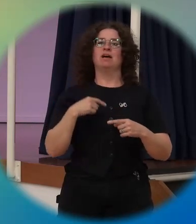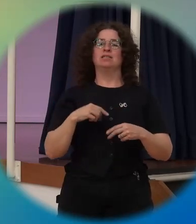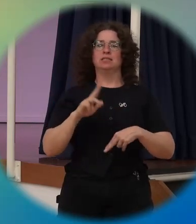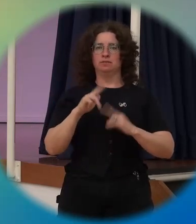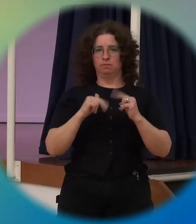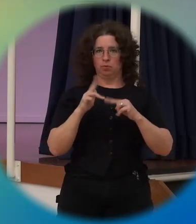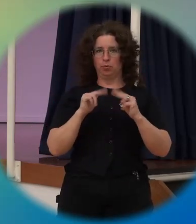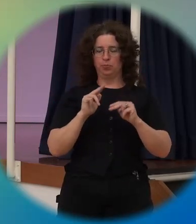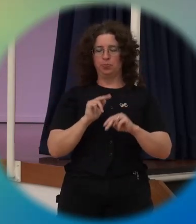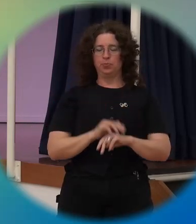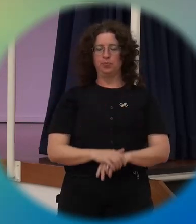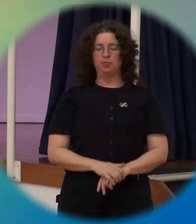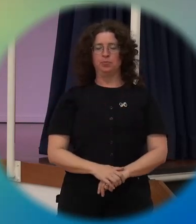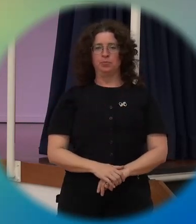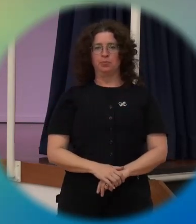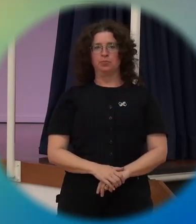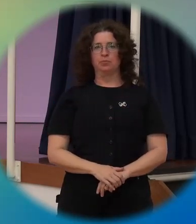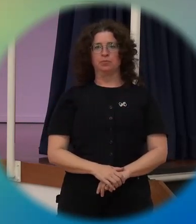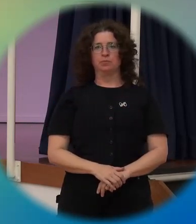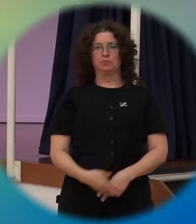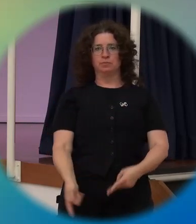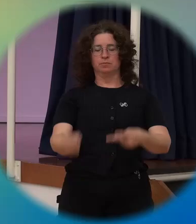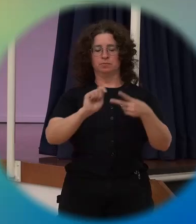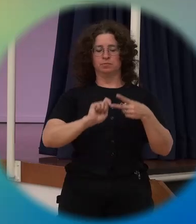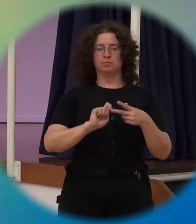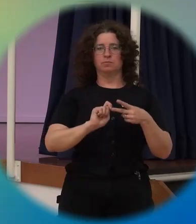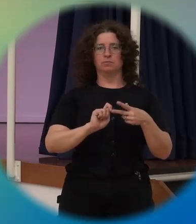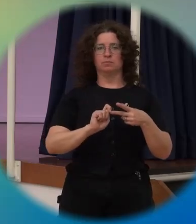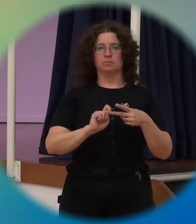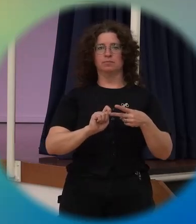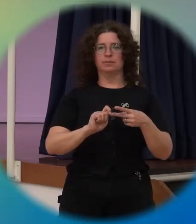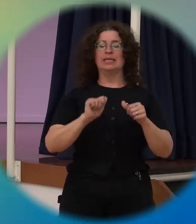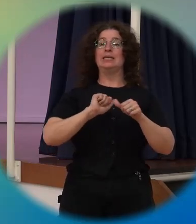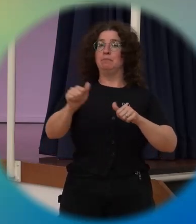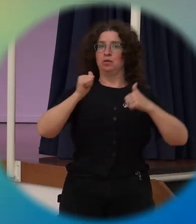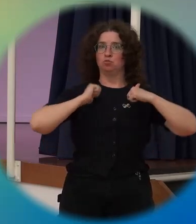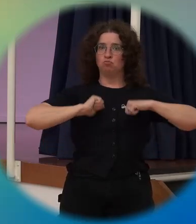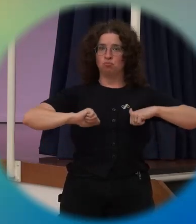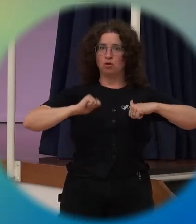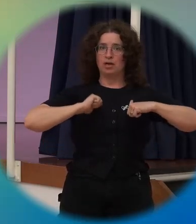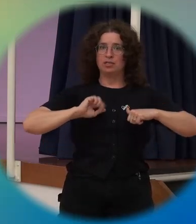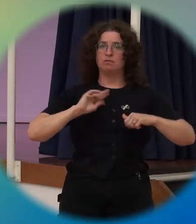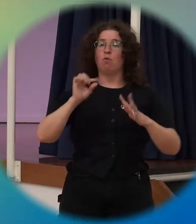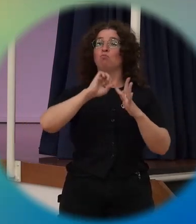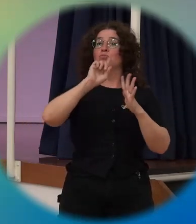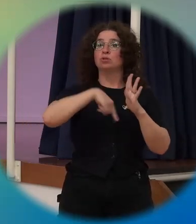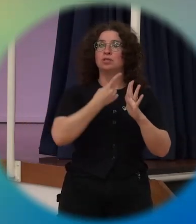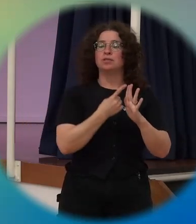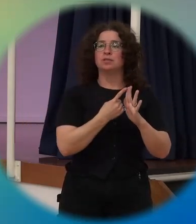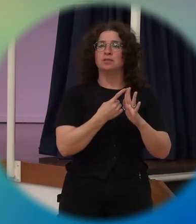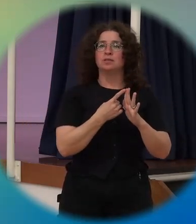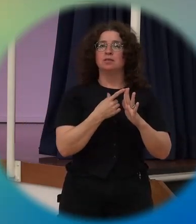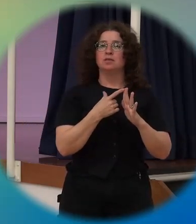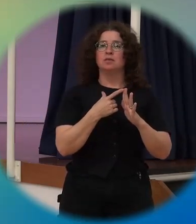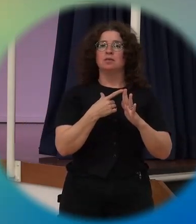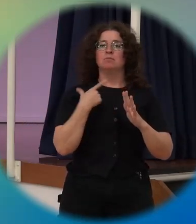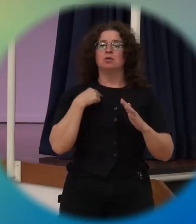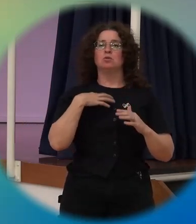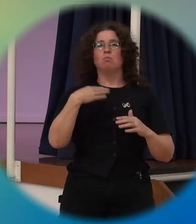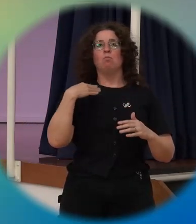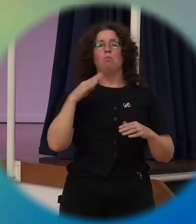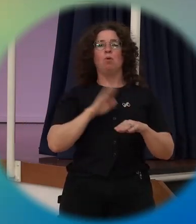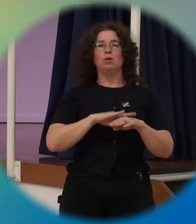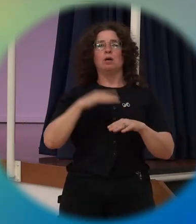times, as well as you will be enforcing best practices in your project. You're actually going to spend more time thinking